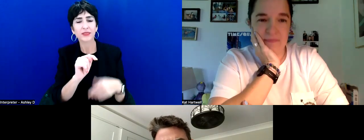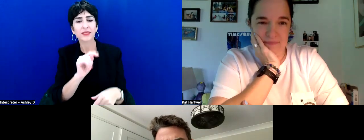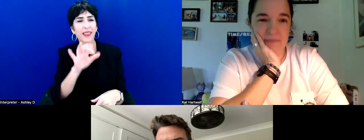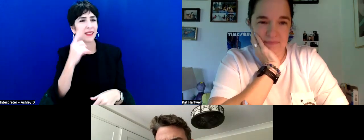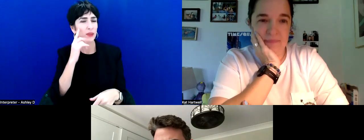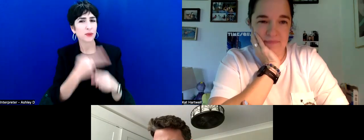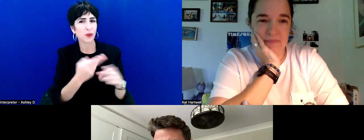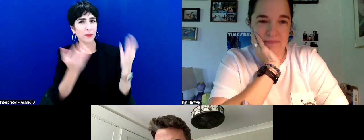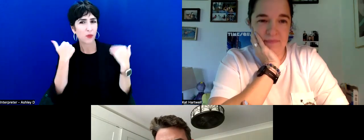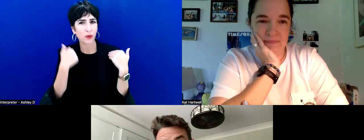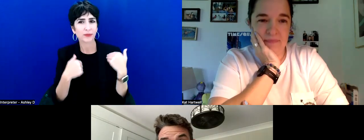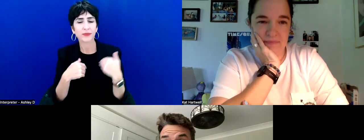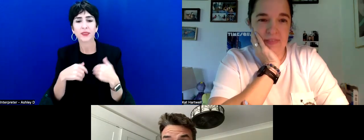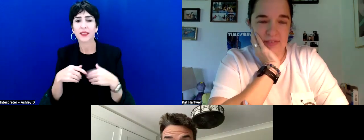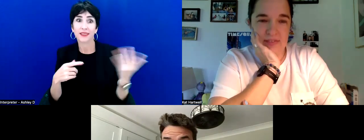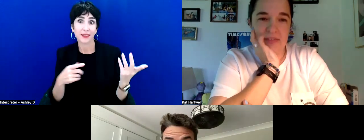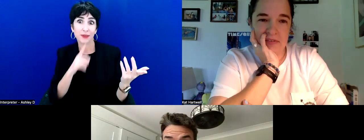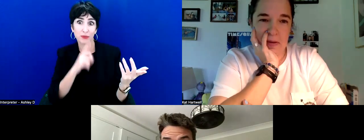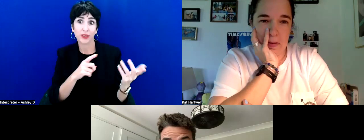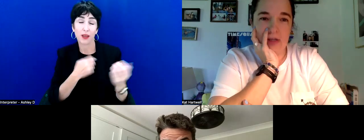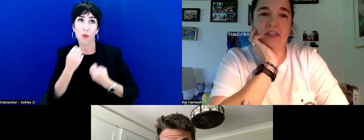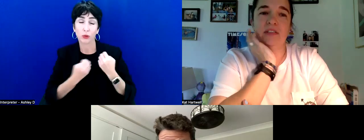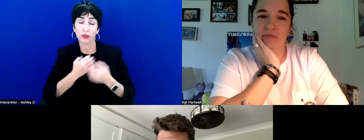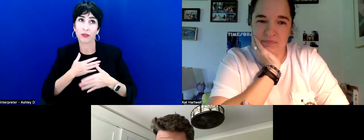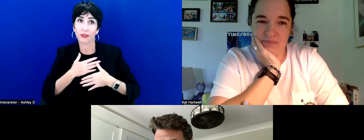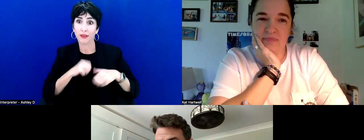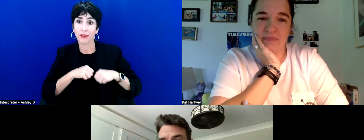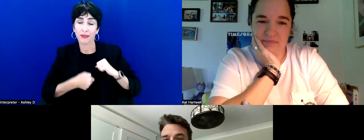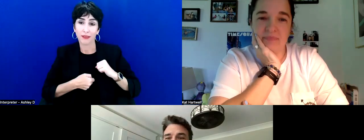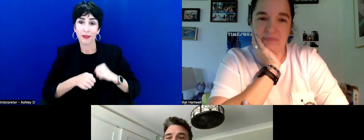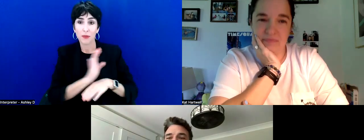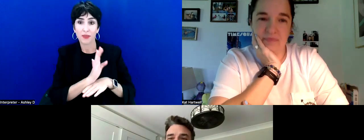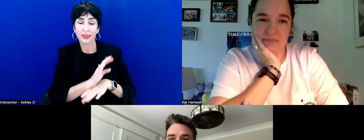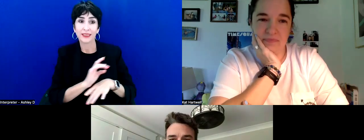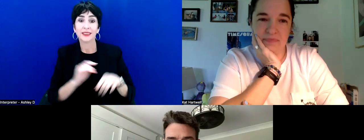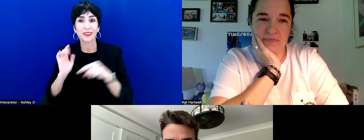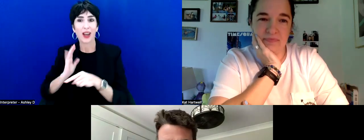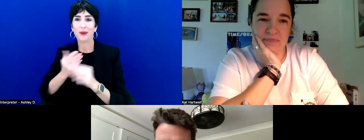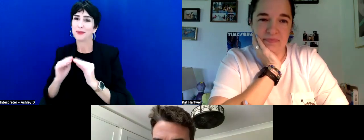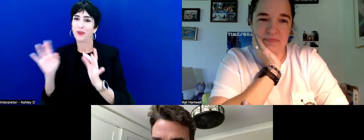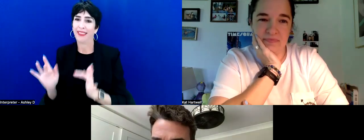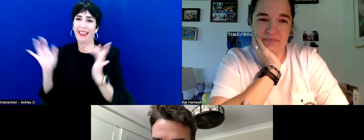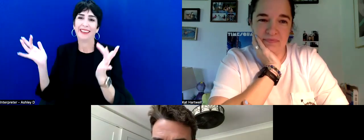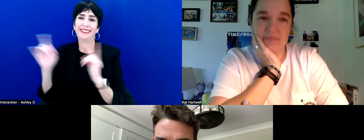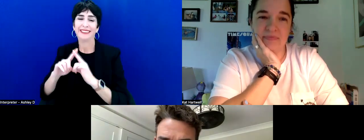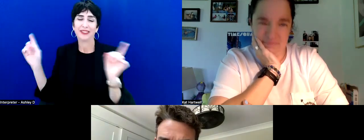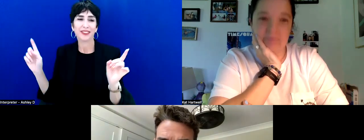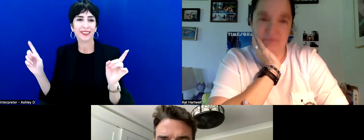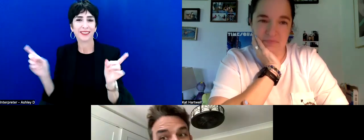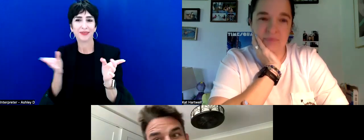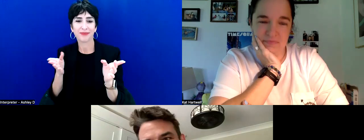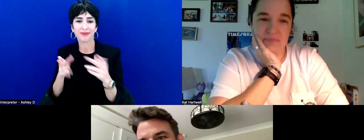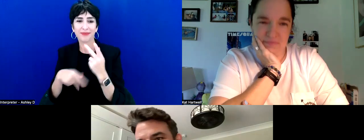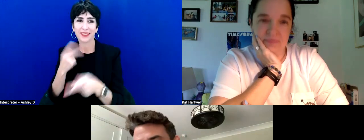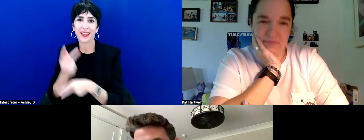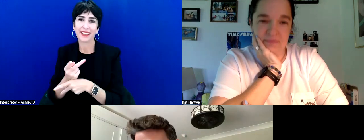called? And I mean, that was a really emotional, heartfelt movie. So ours, of course, is quite, a lot